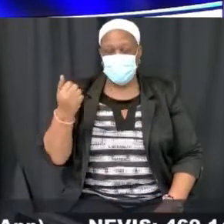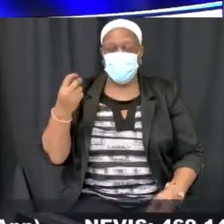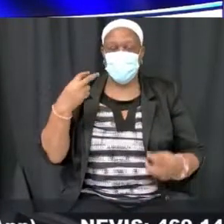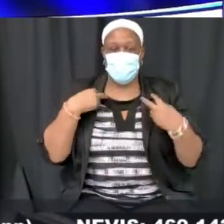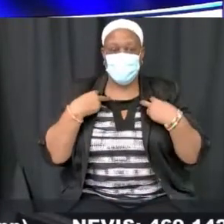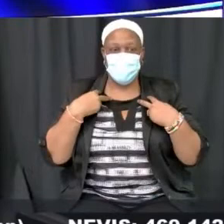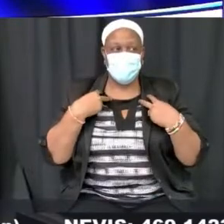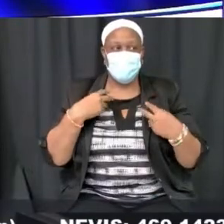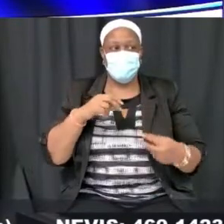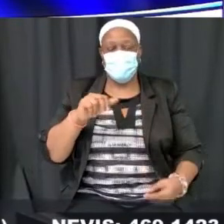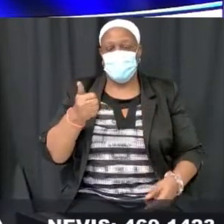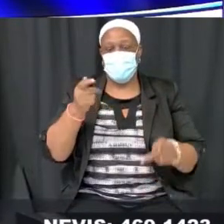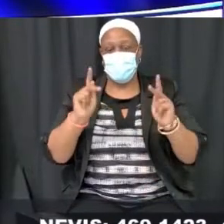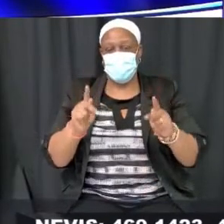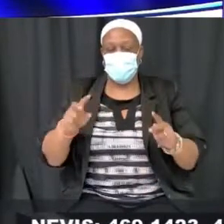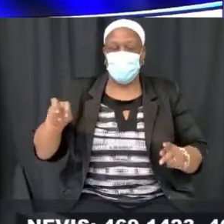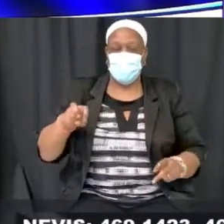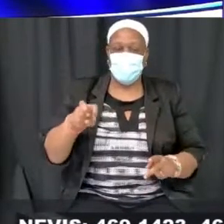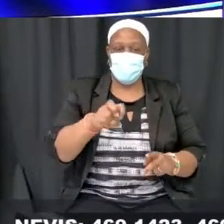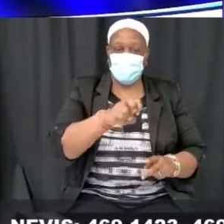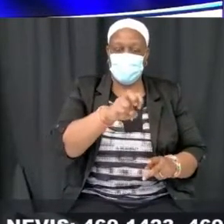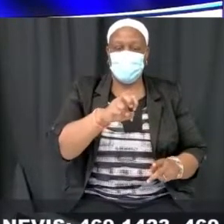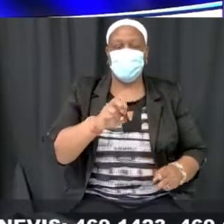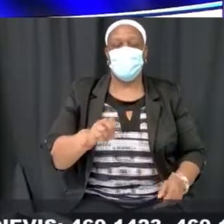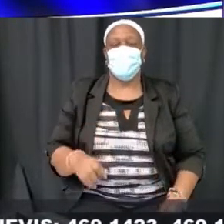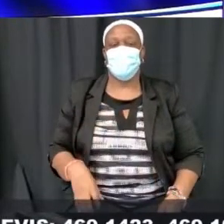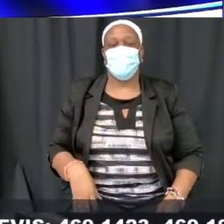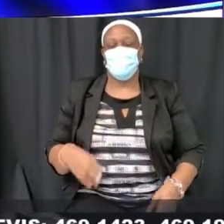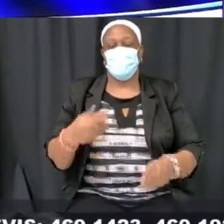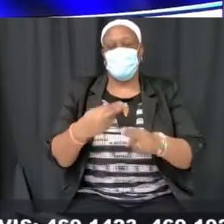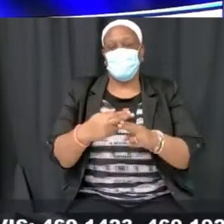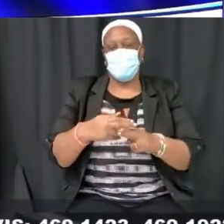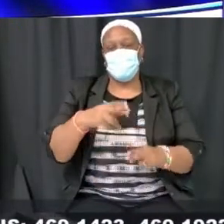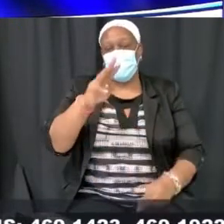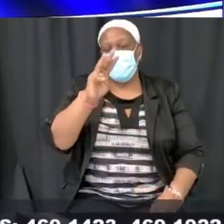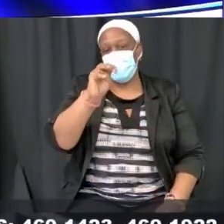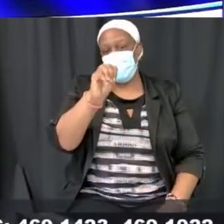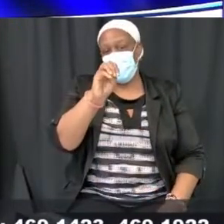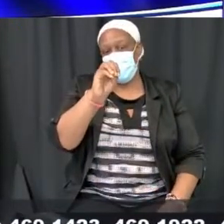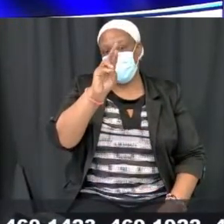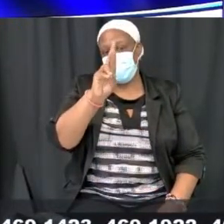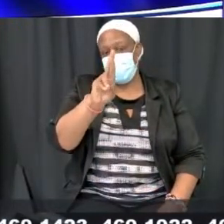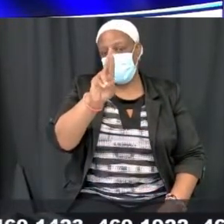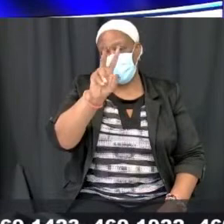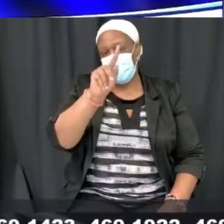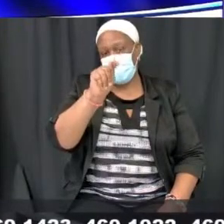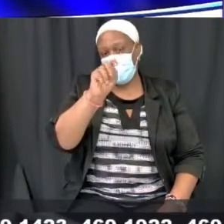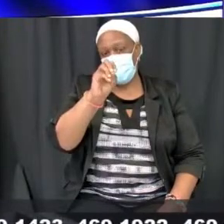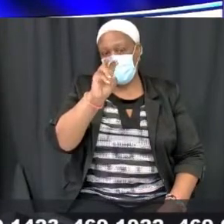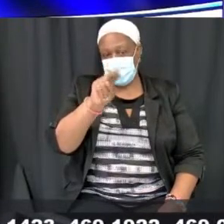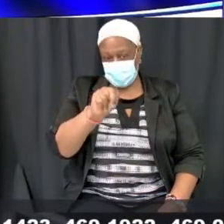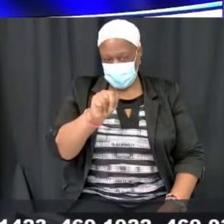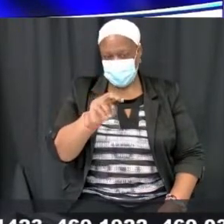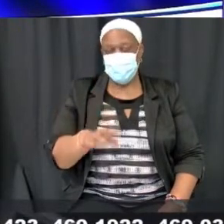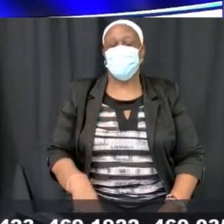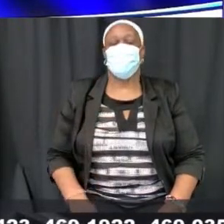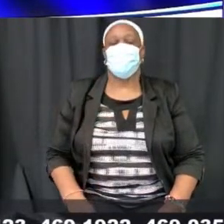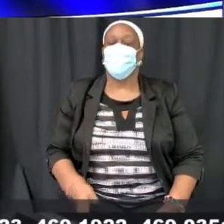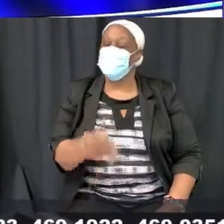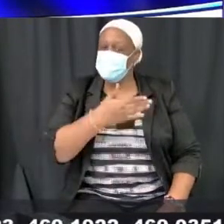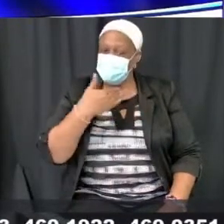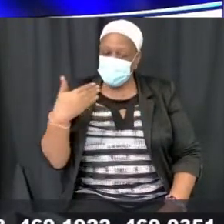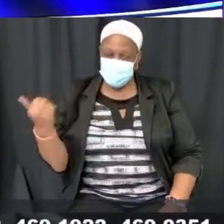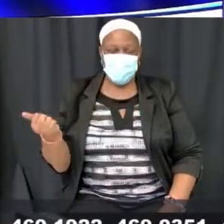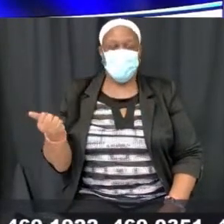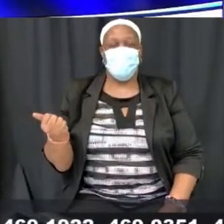I recognize also the Permanent Secretary in the Ministry of Social Development and Gender